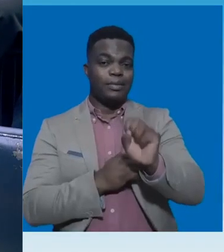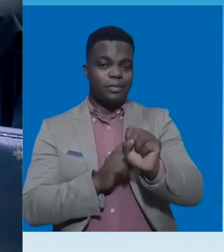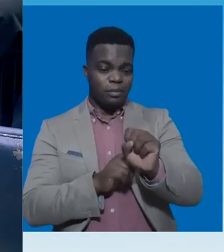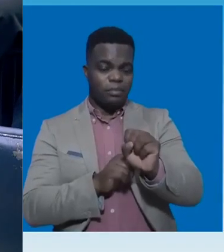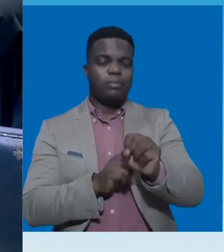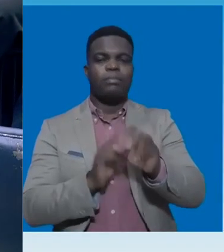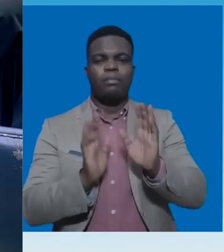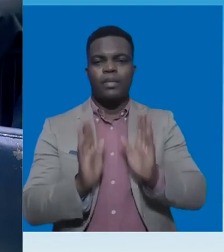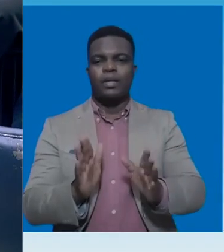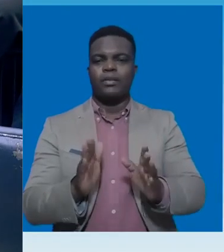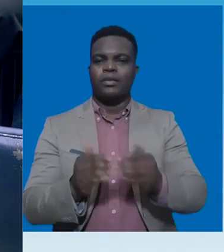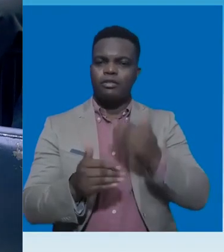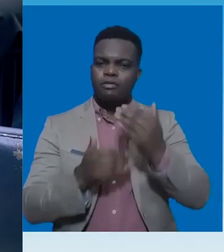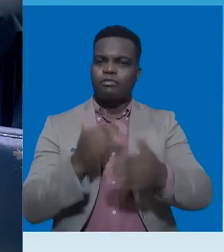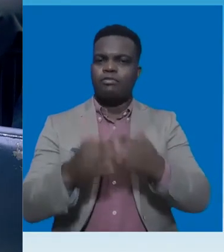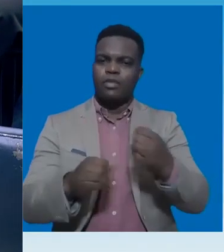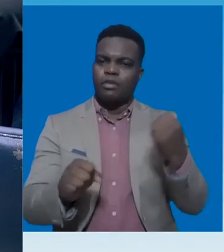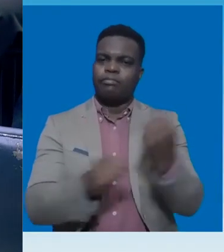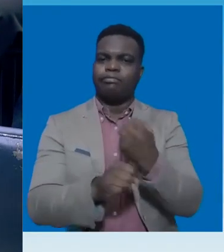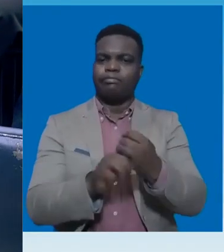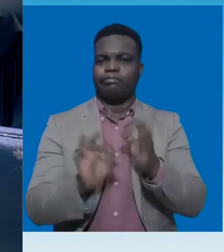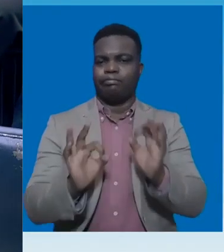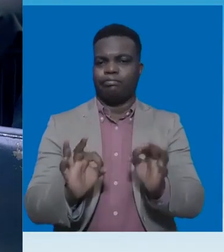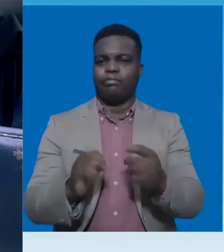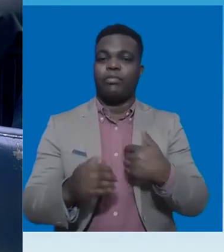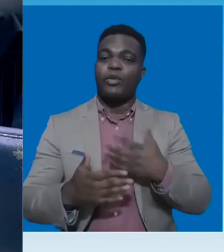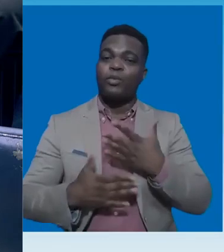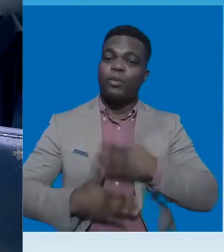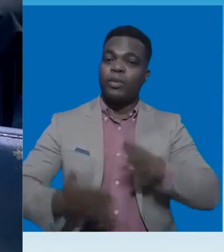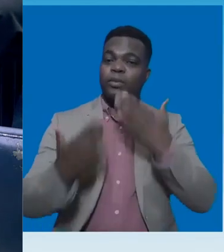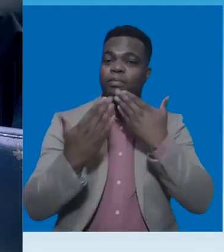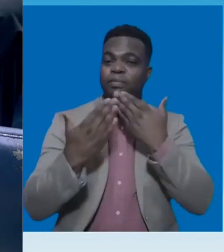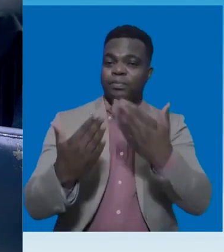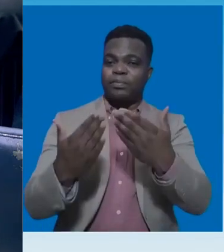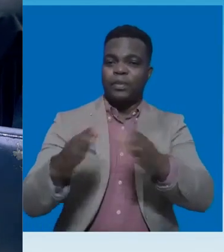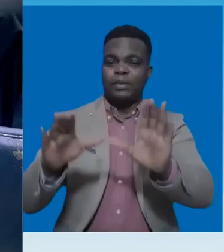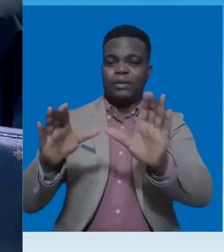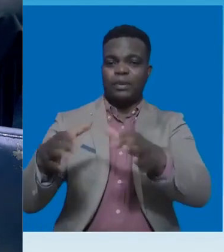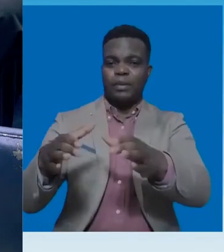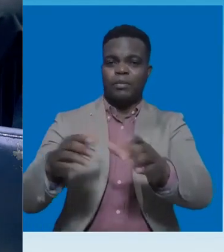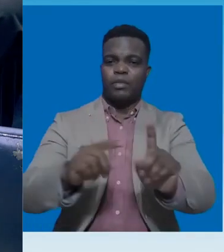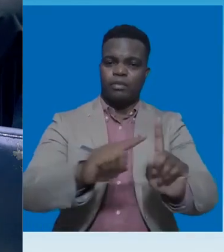team for all the excellent, superb work so far. Thank you.